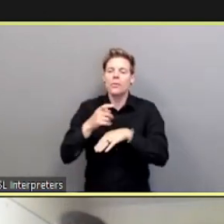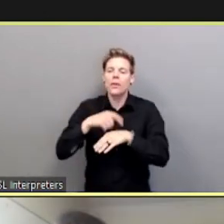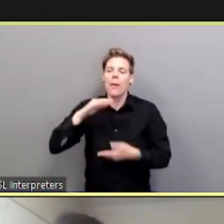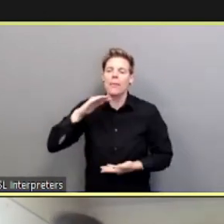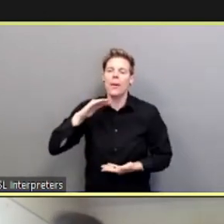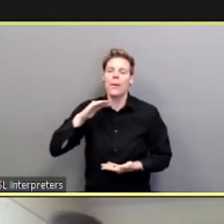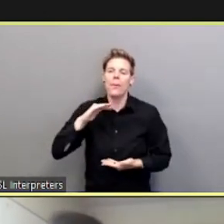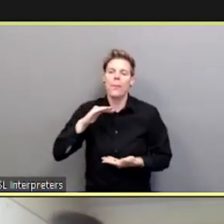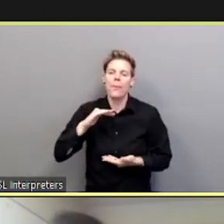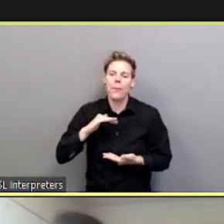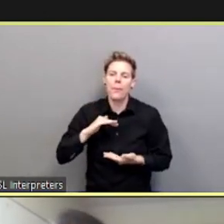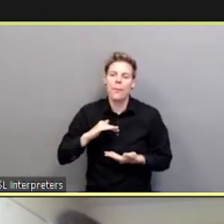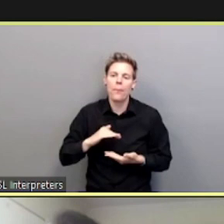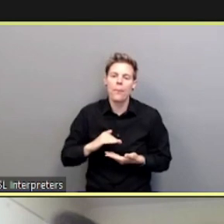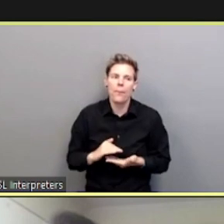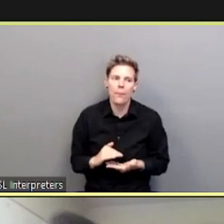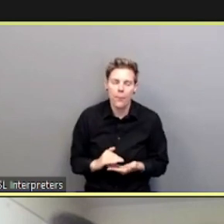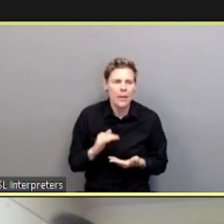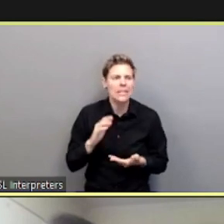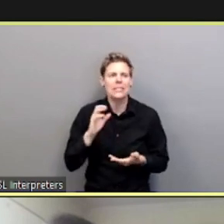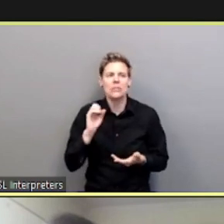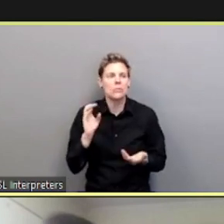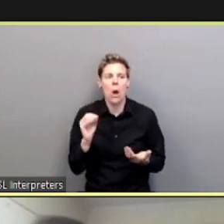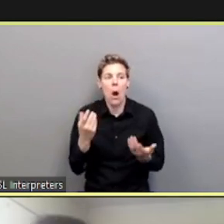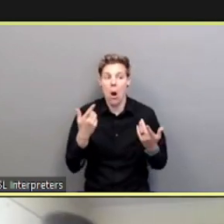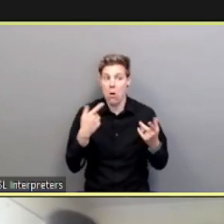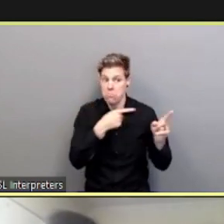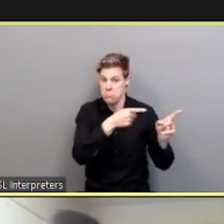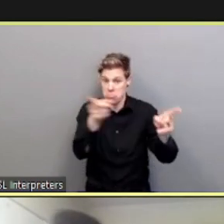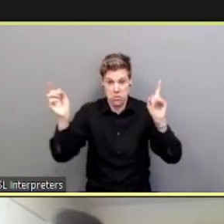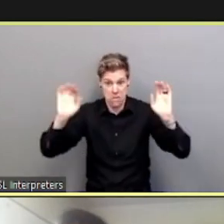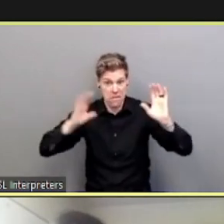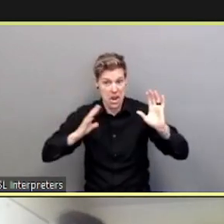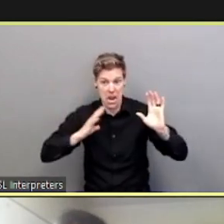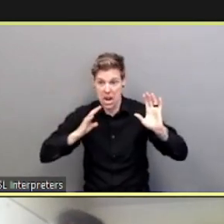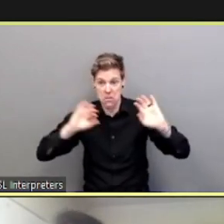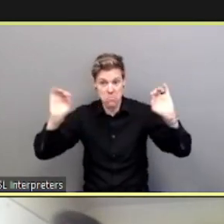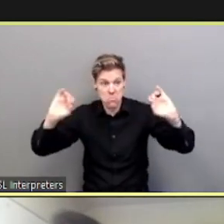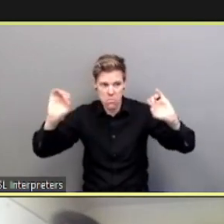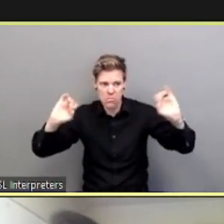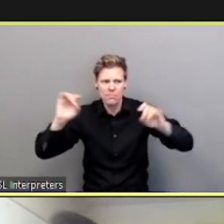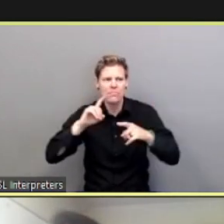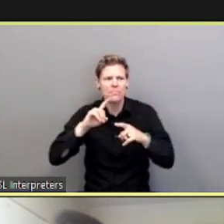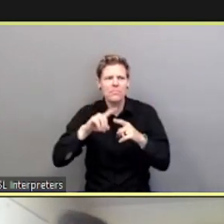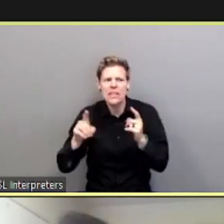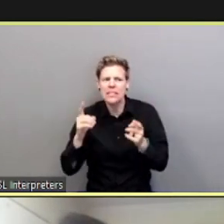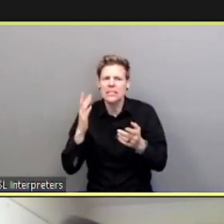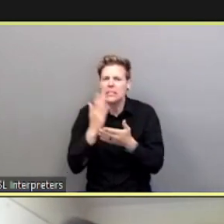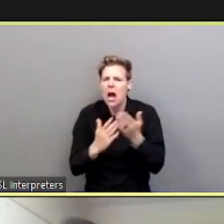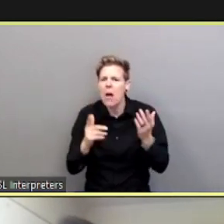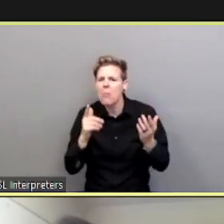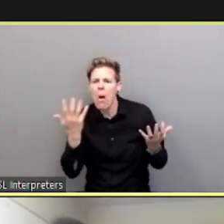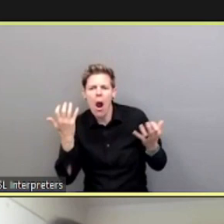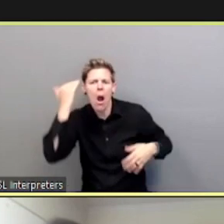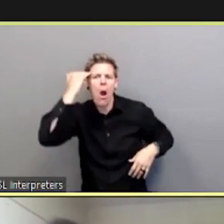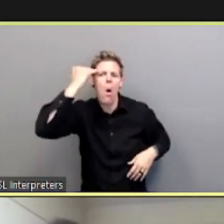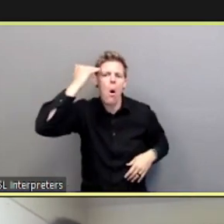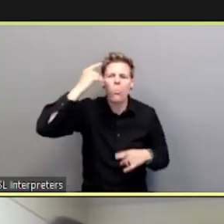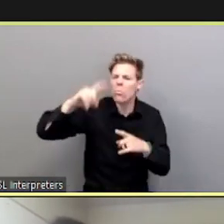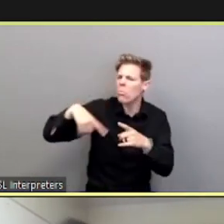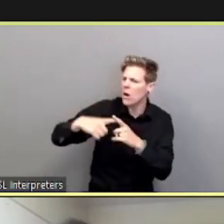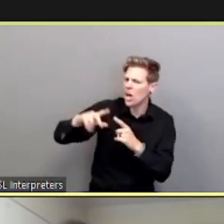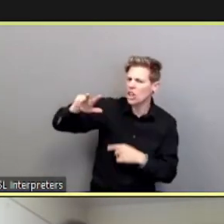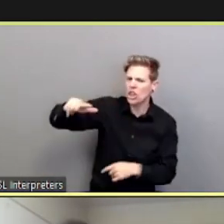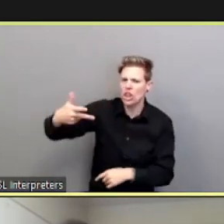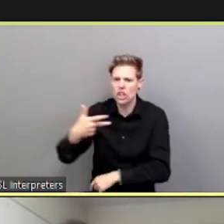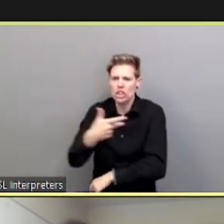one yet qualifies. And the other question is, when can I get the booster? And we're still waiting for final data